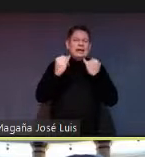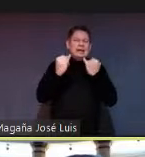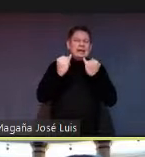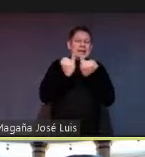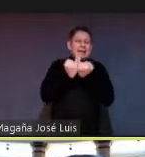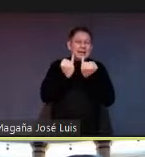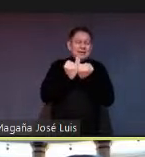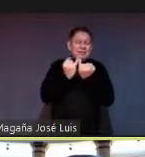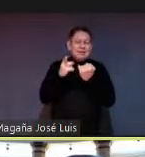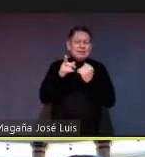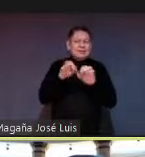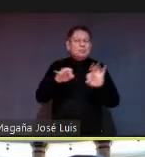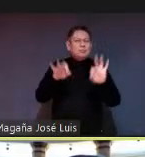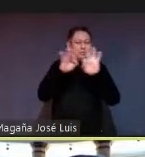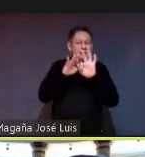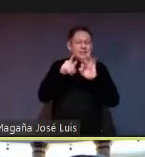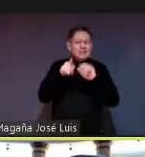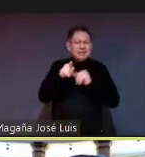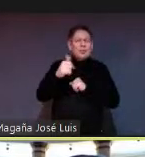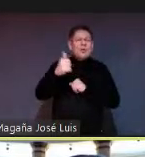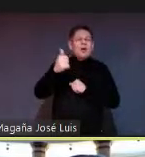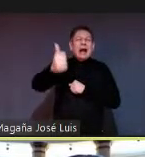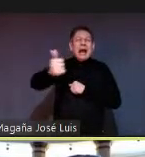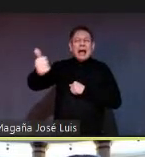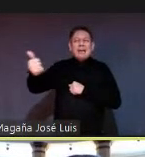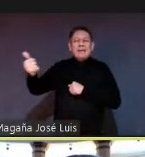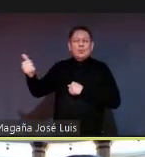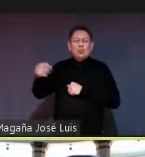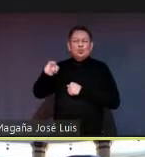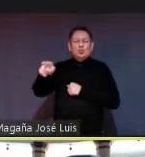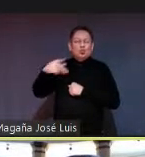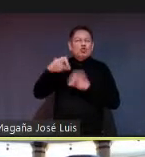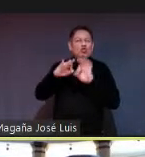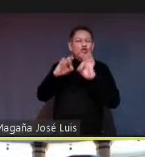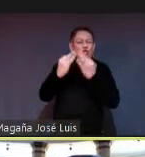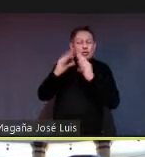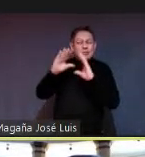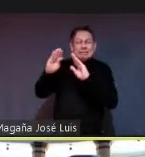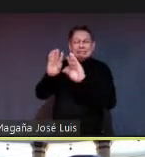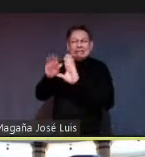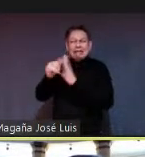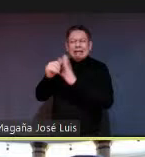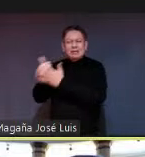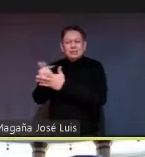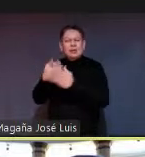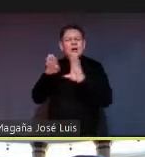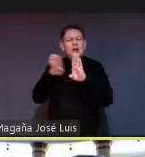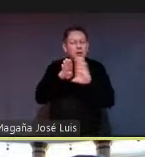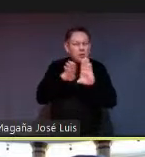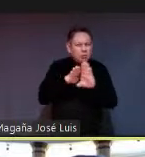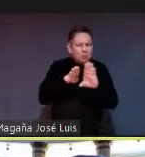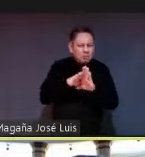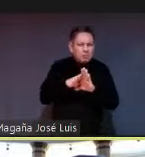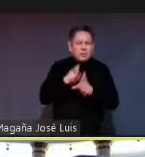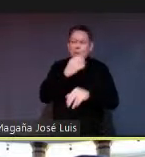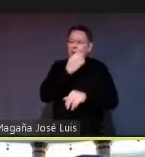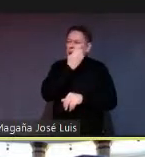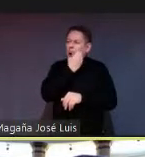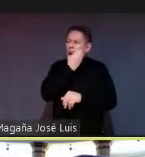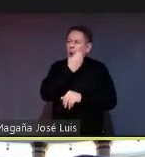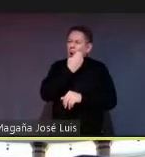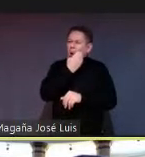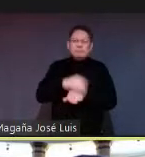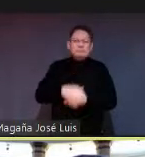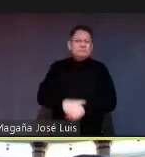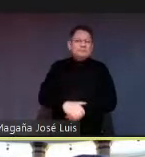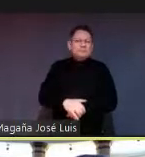with social responsibility, learning, and teaching and research. We realized that we required